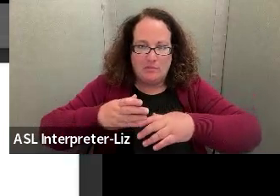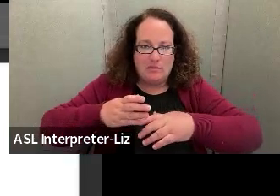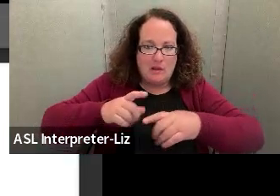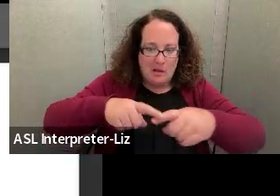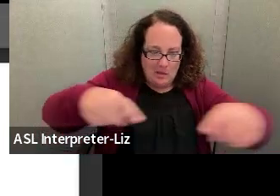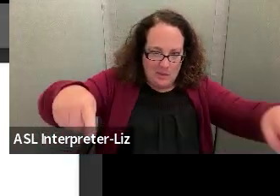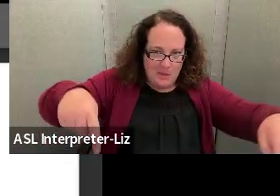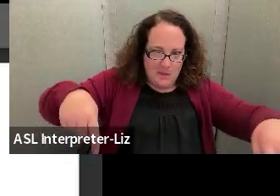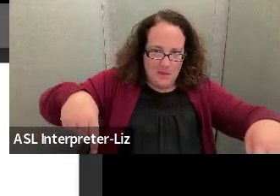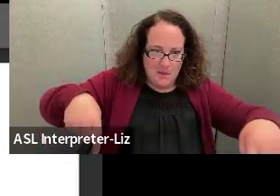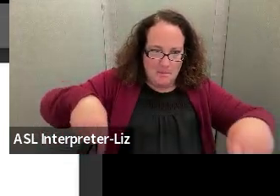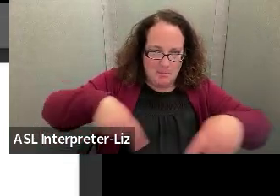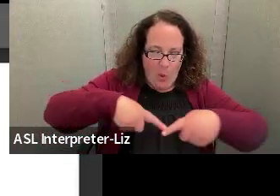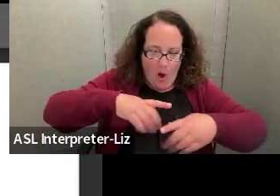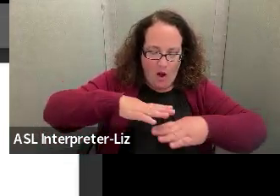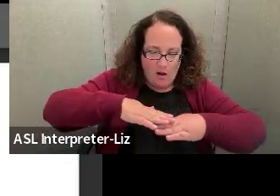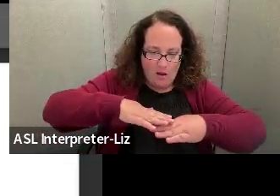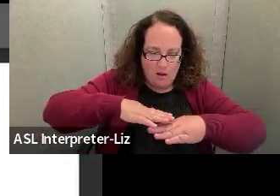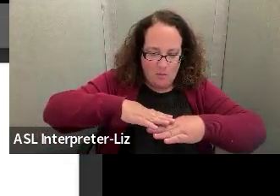kind of ate it up over by francium.